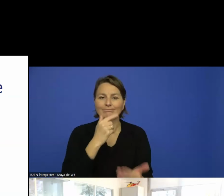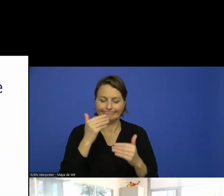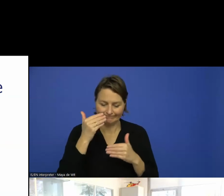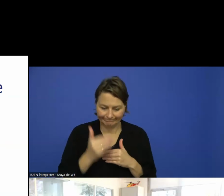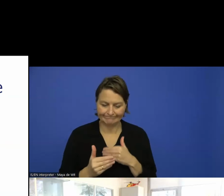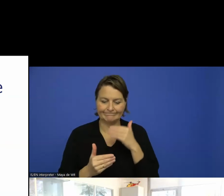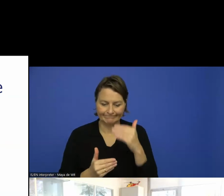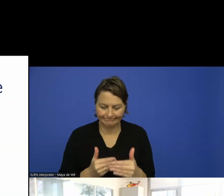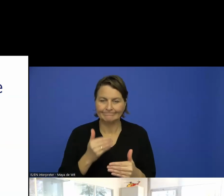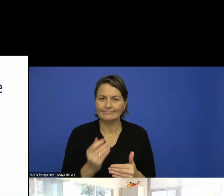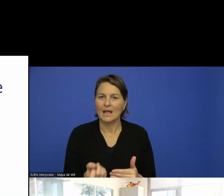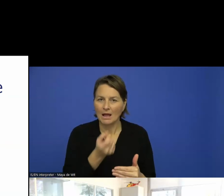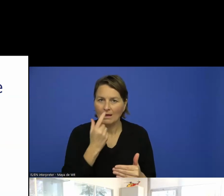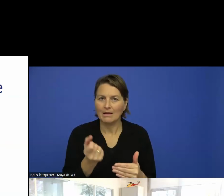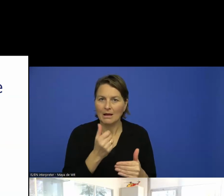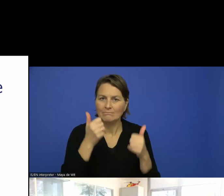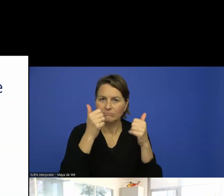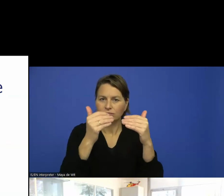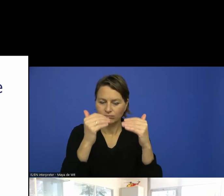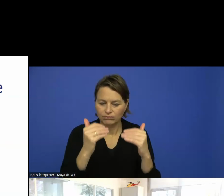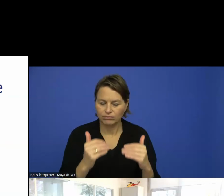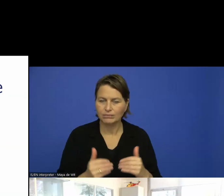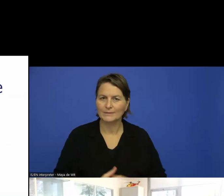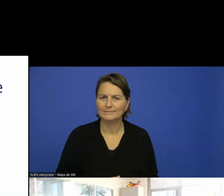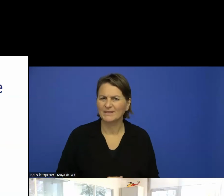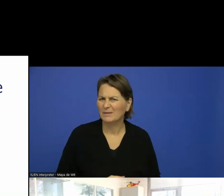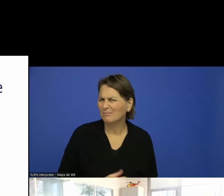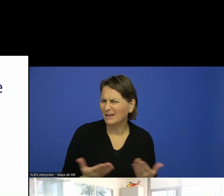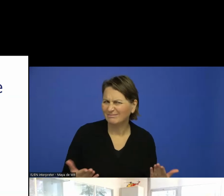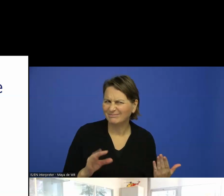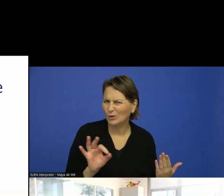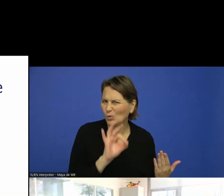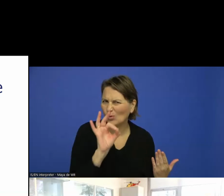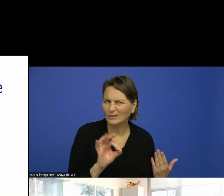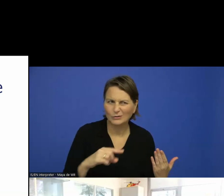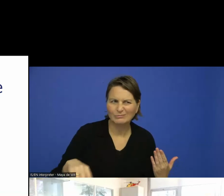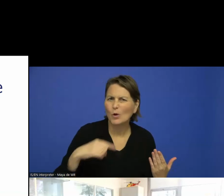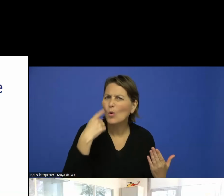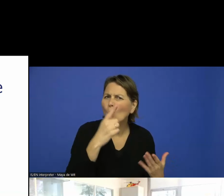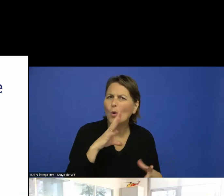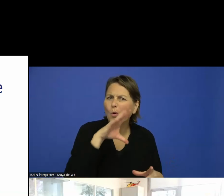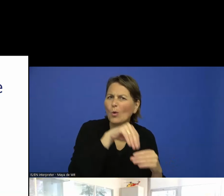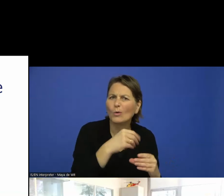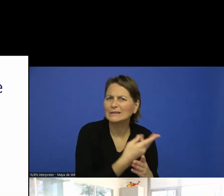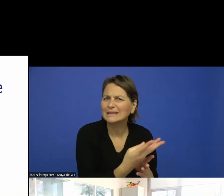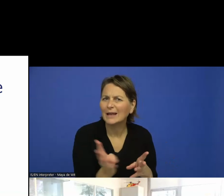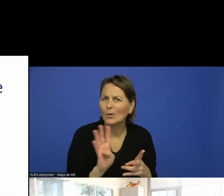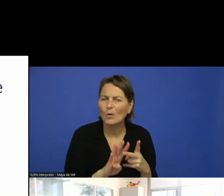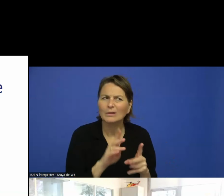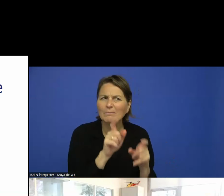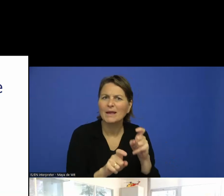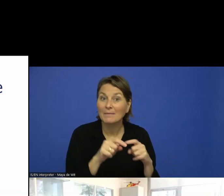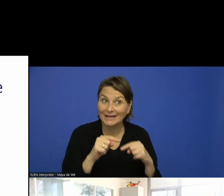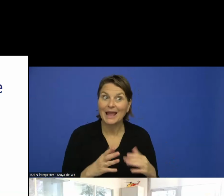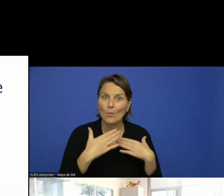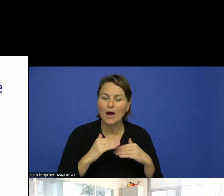So the questions that come out of this, well, who are the stakeholders? Who are the people who have an interest in making that work? What are